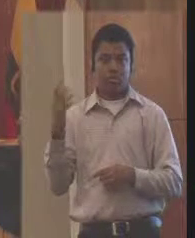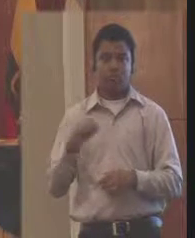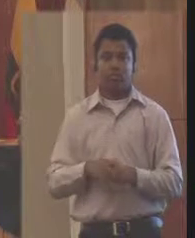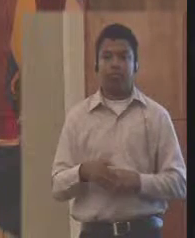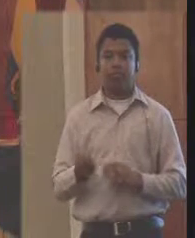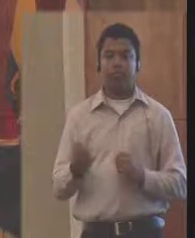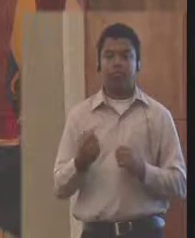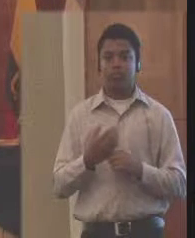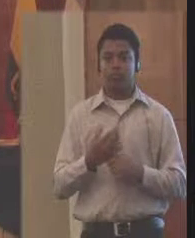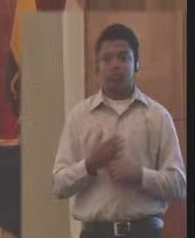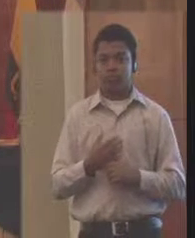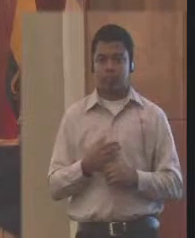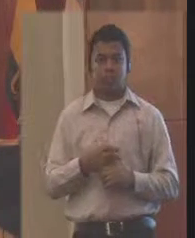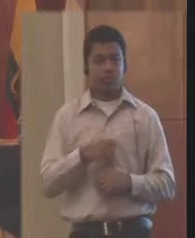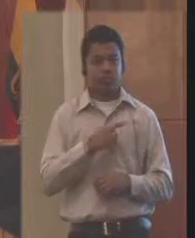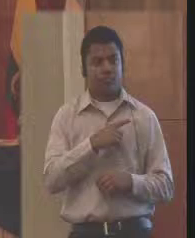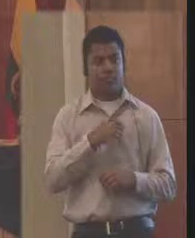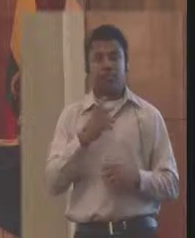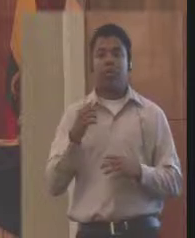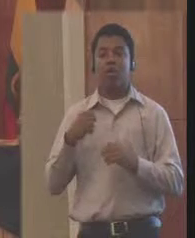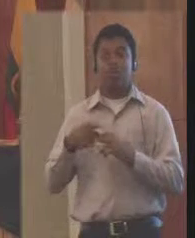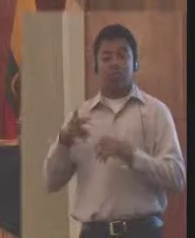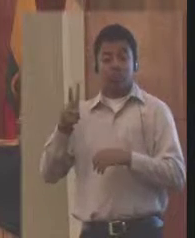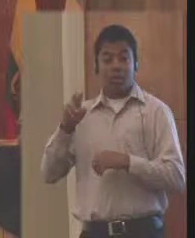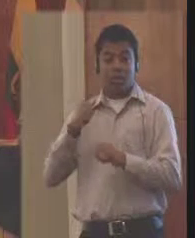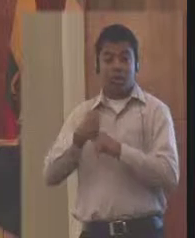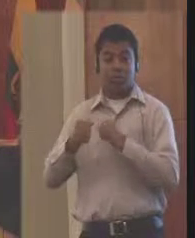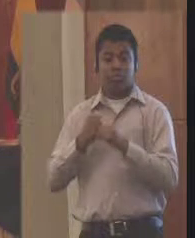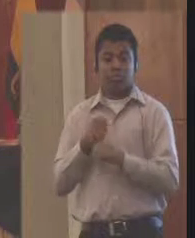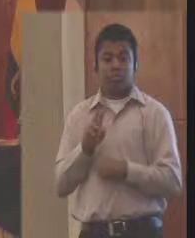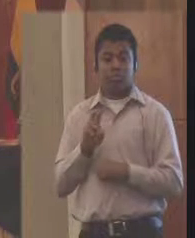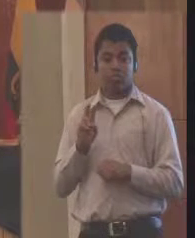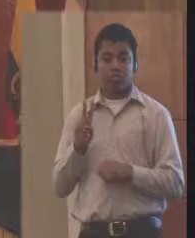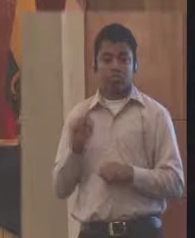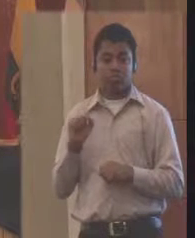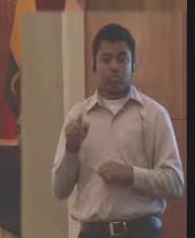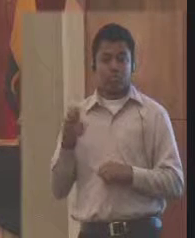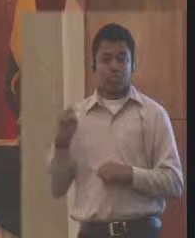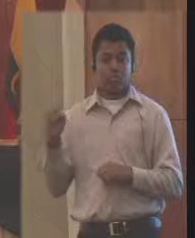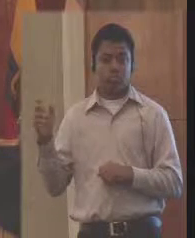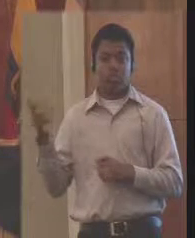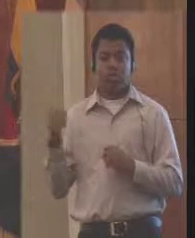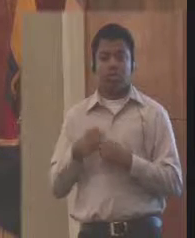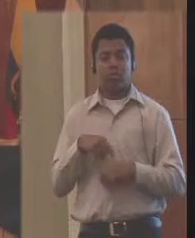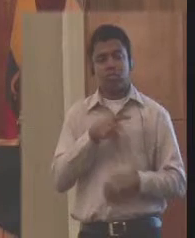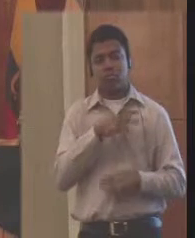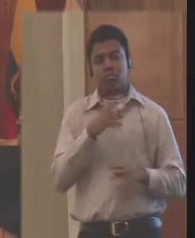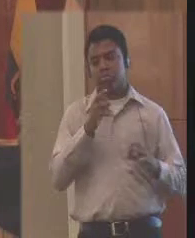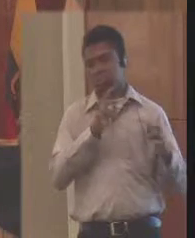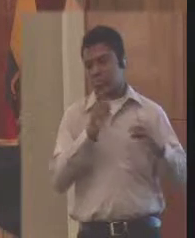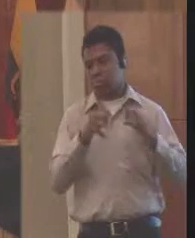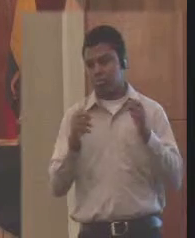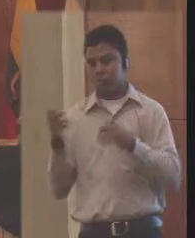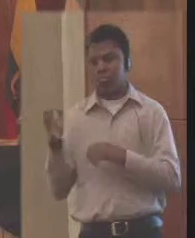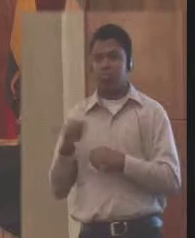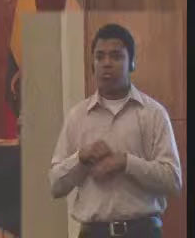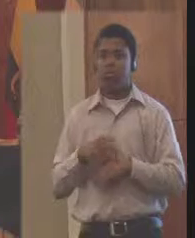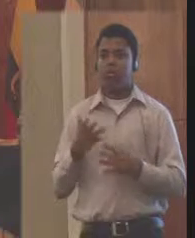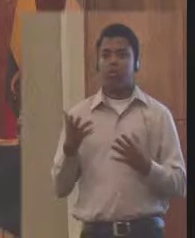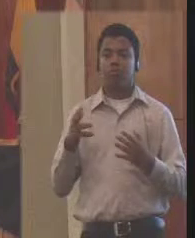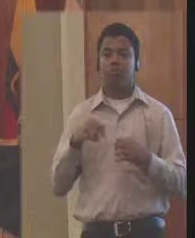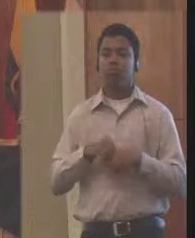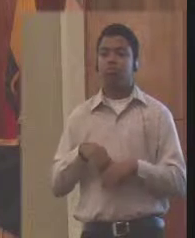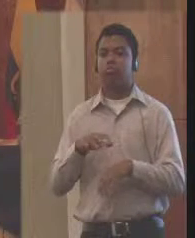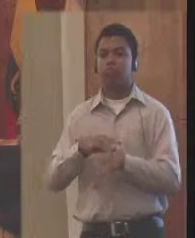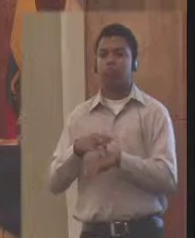just for OECD and BRIC countries, to set the stage here for how important this is not only to governments, but to the private sector. And of